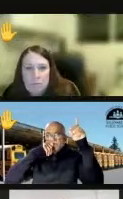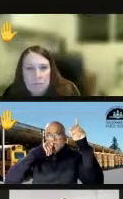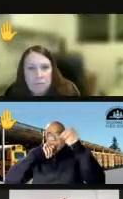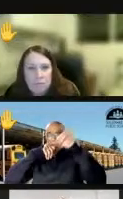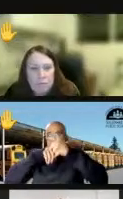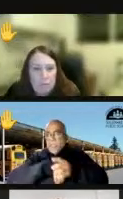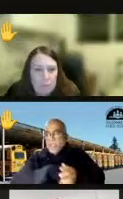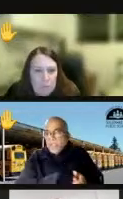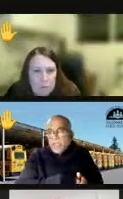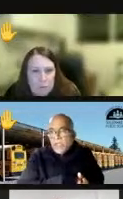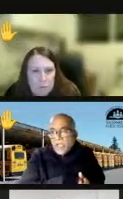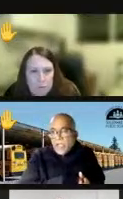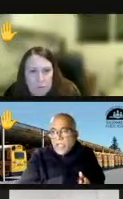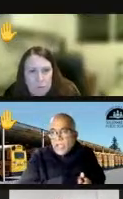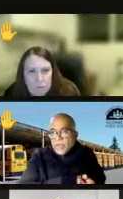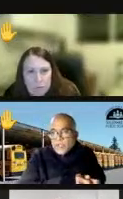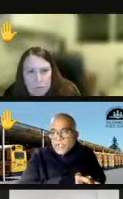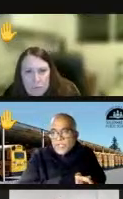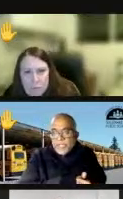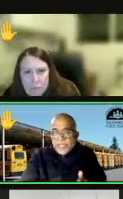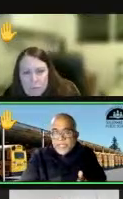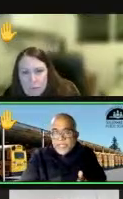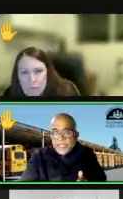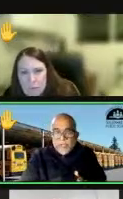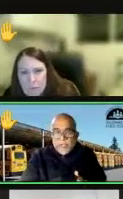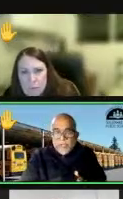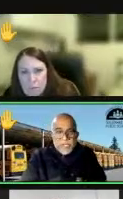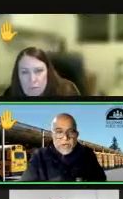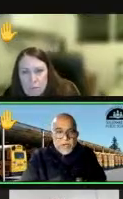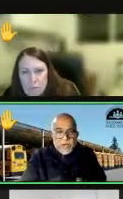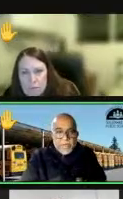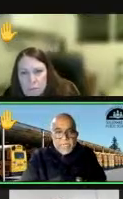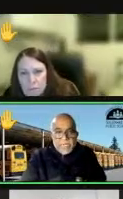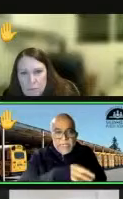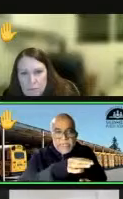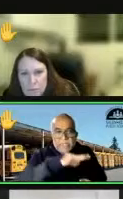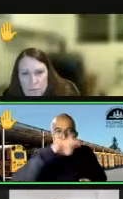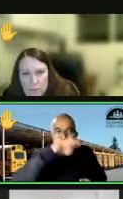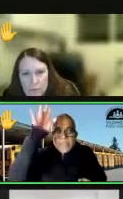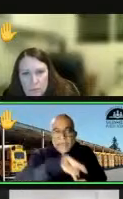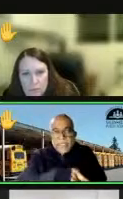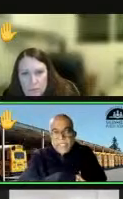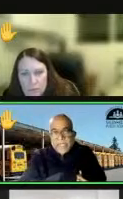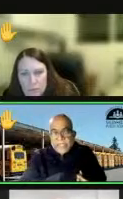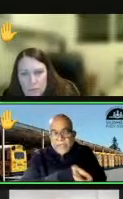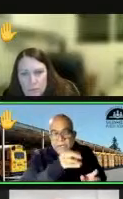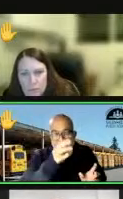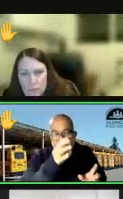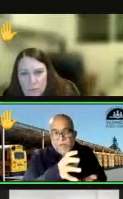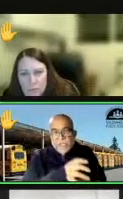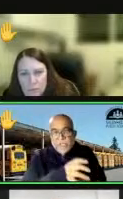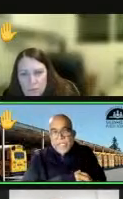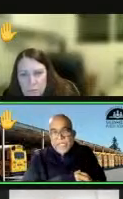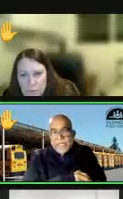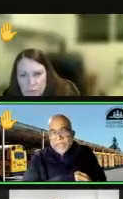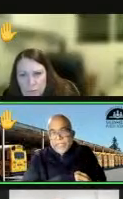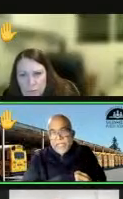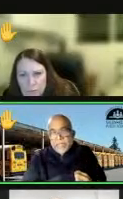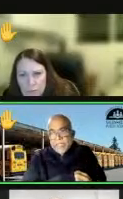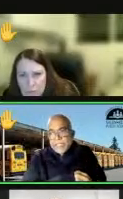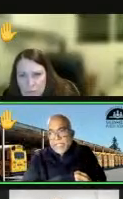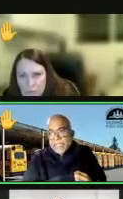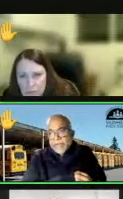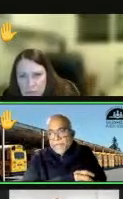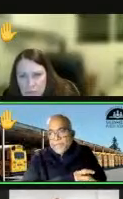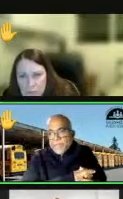Director Chandragiri? I would say to be competitive and considering everything else, the cost of housing in Salem,